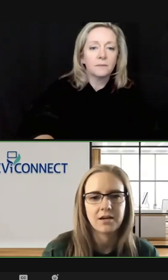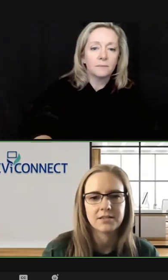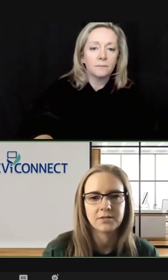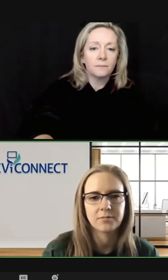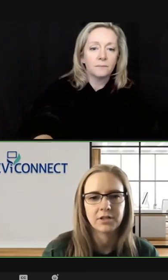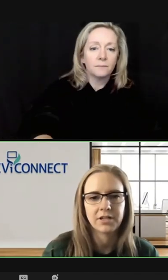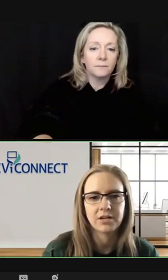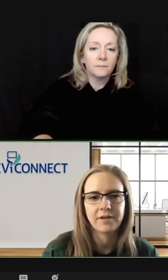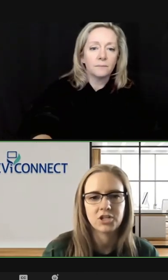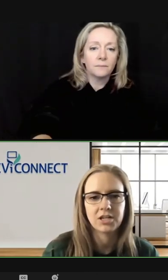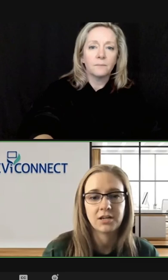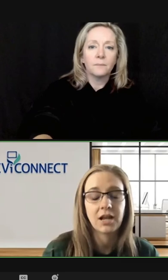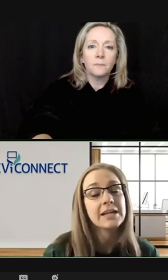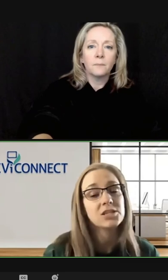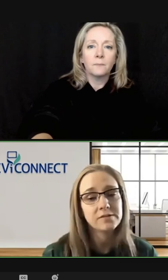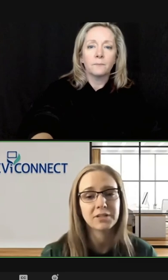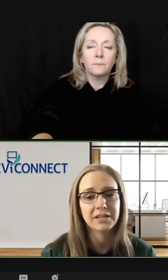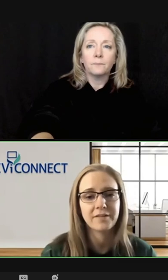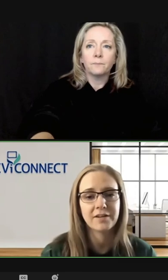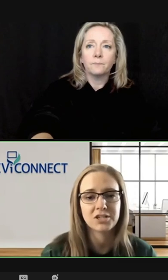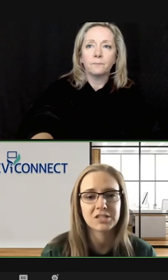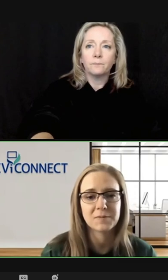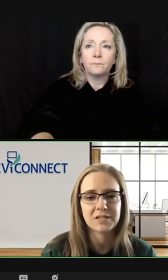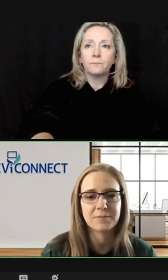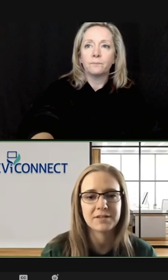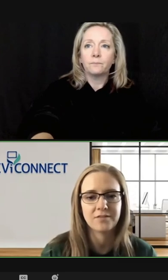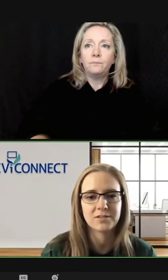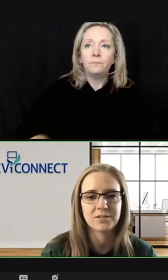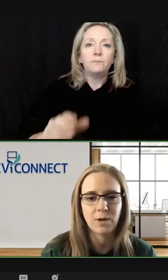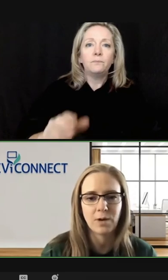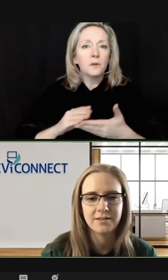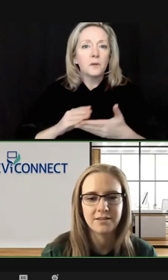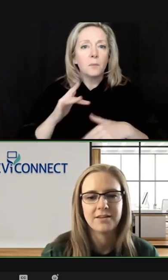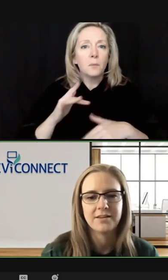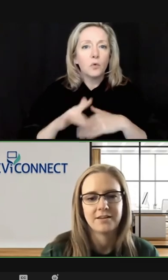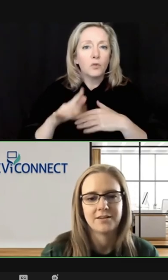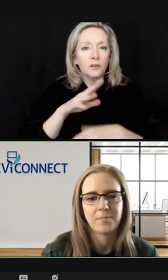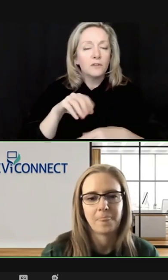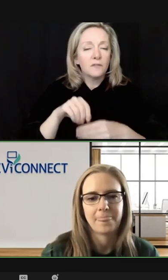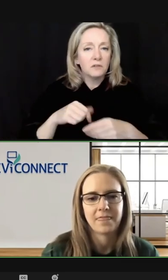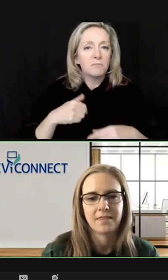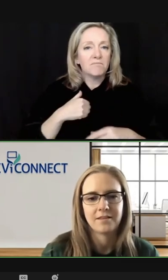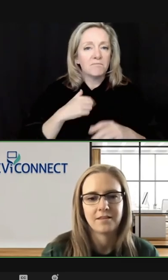TA, awesome. Early intervention. I do have some early intervention experience myself as well.